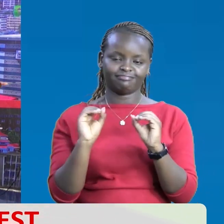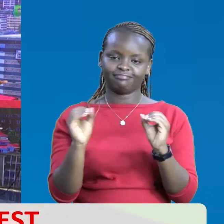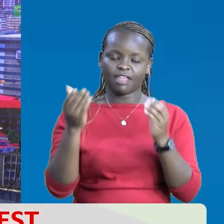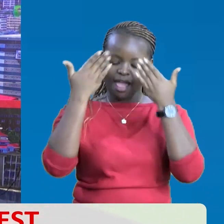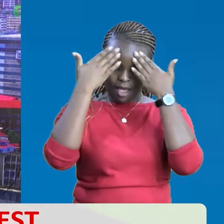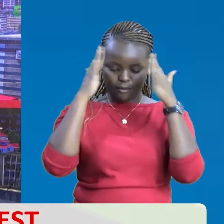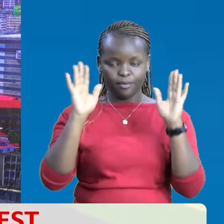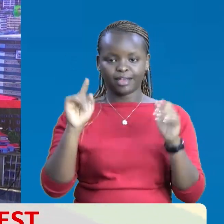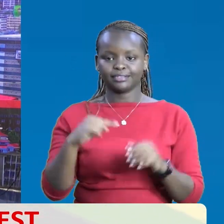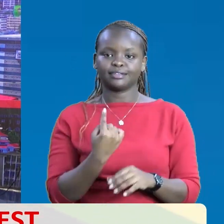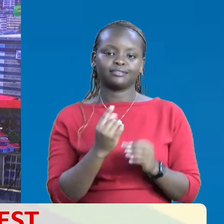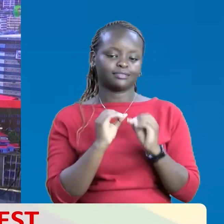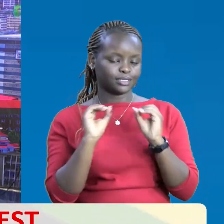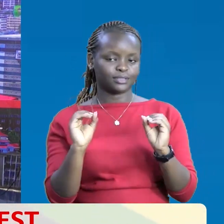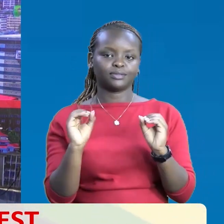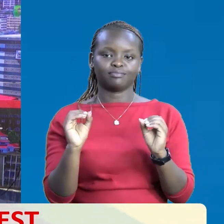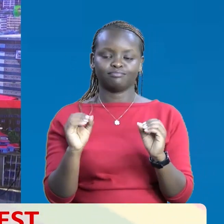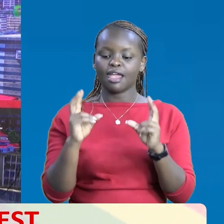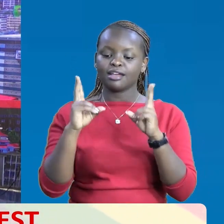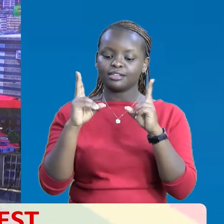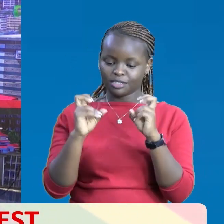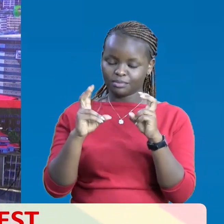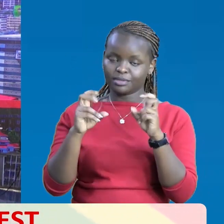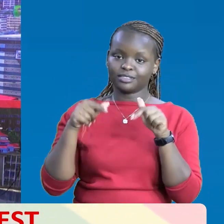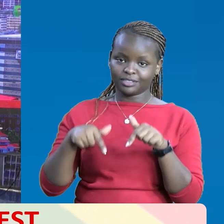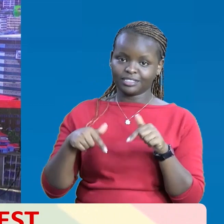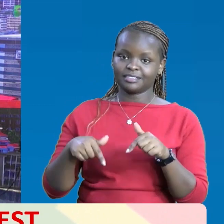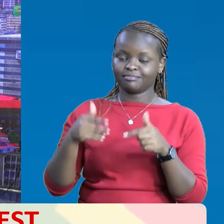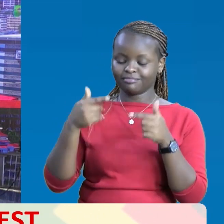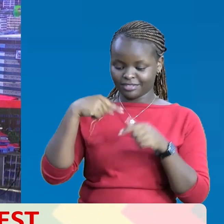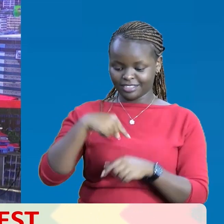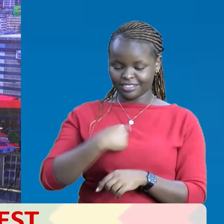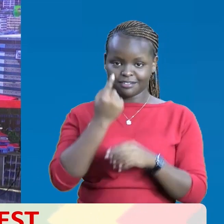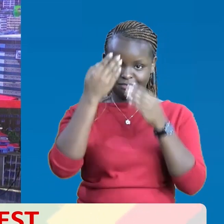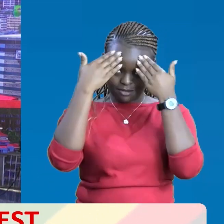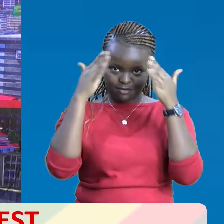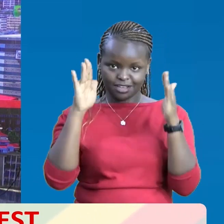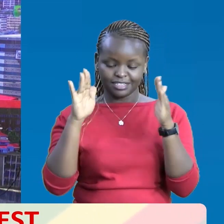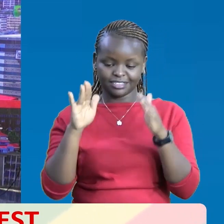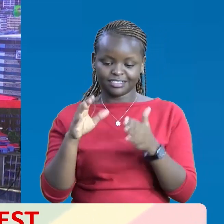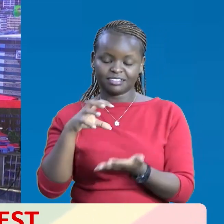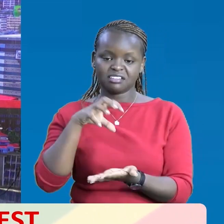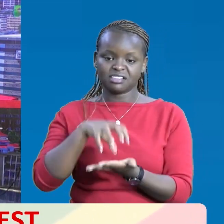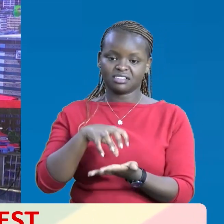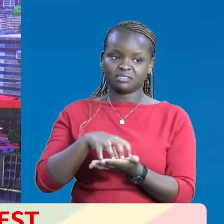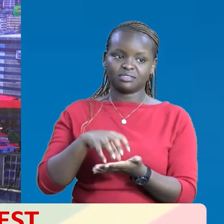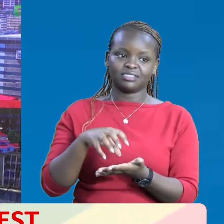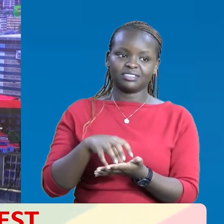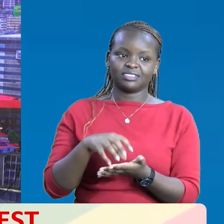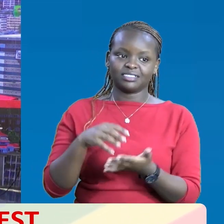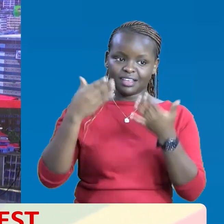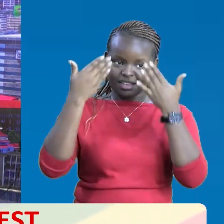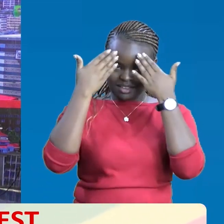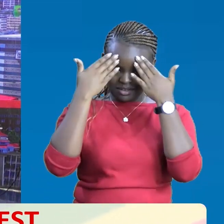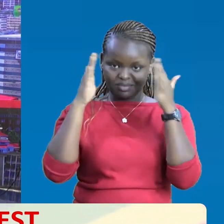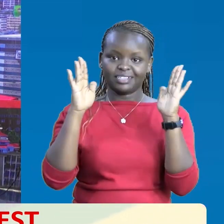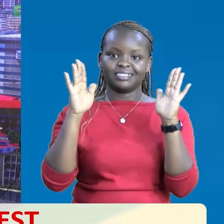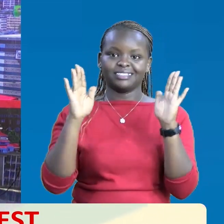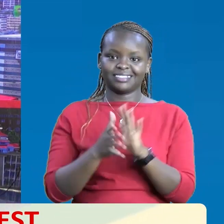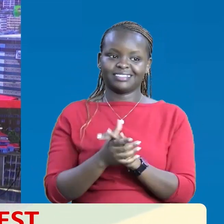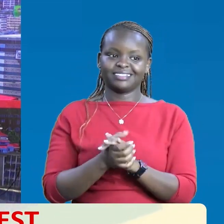So today the topic is self-awareness. Right, because and in such situations it makes you like constantly